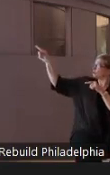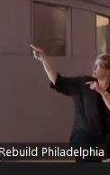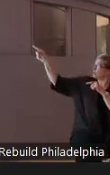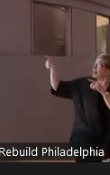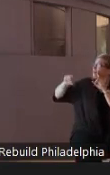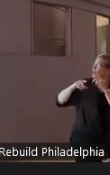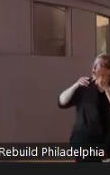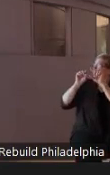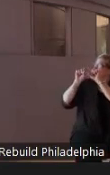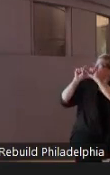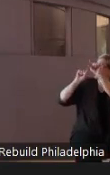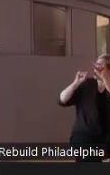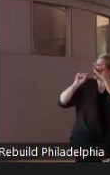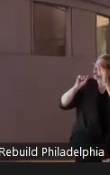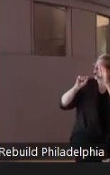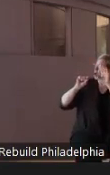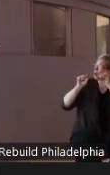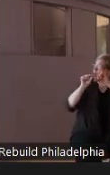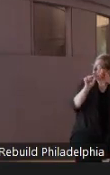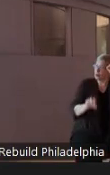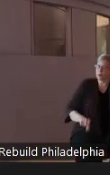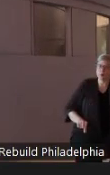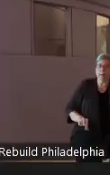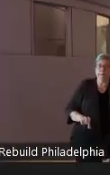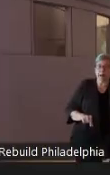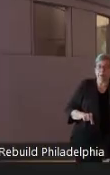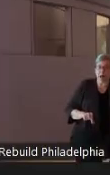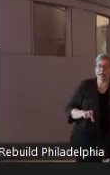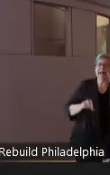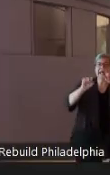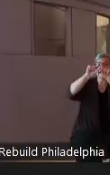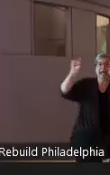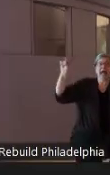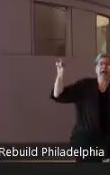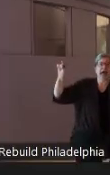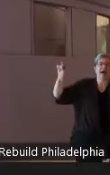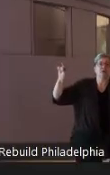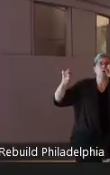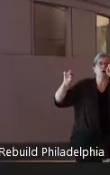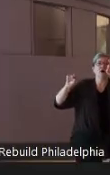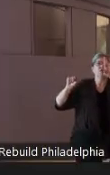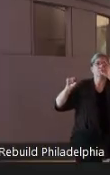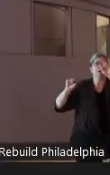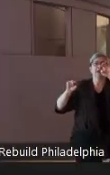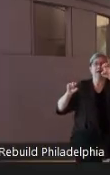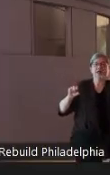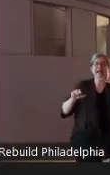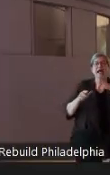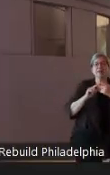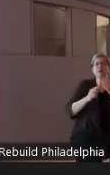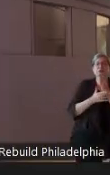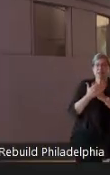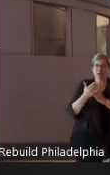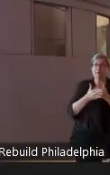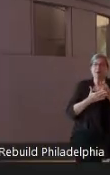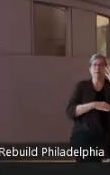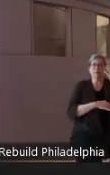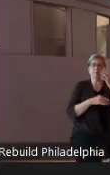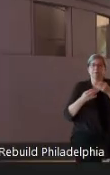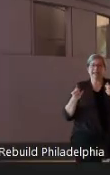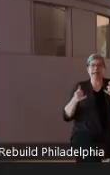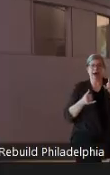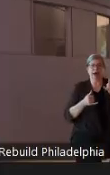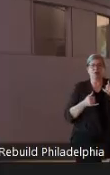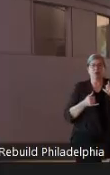Belmont Avenue and along Avenue of the Republic. And then there's some throughout the site to offer shade at the playground and some